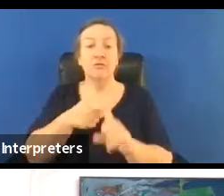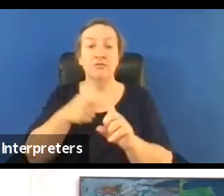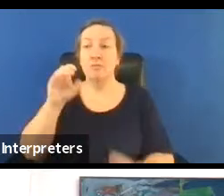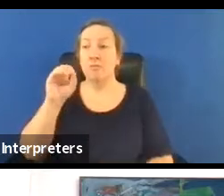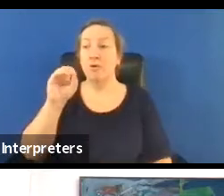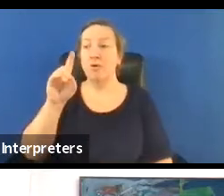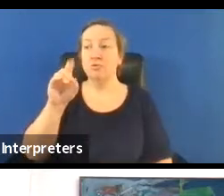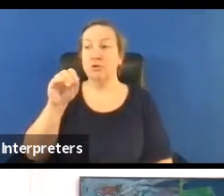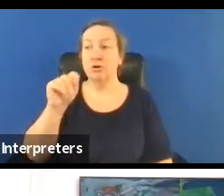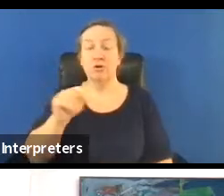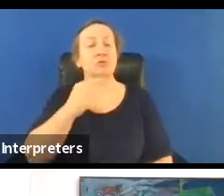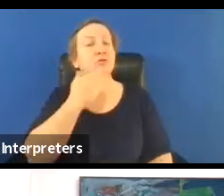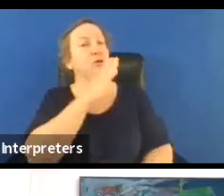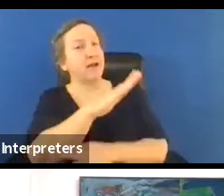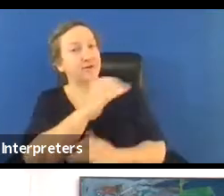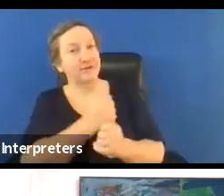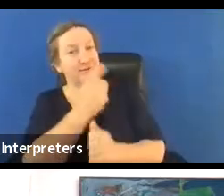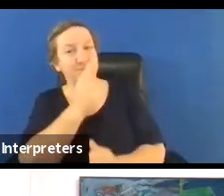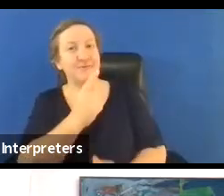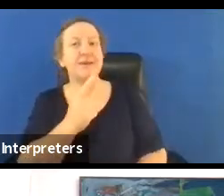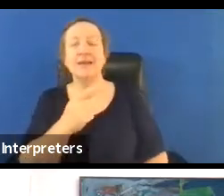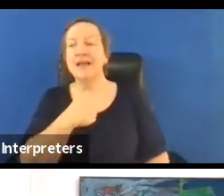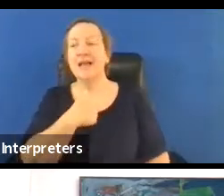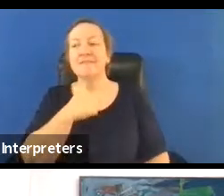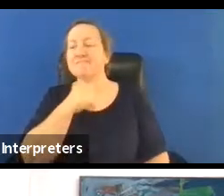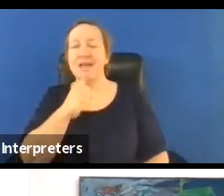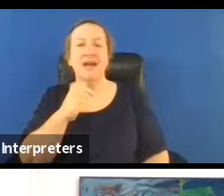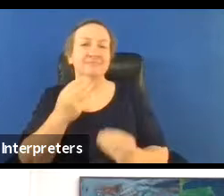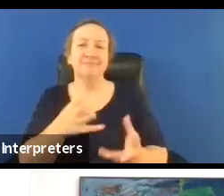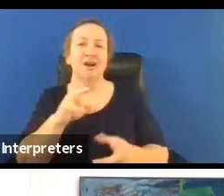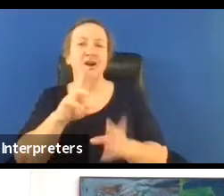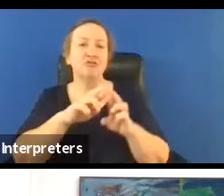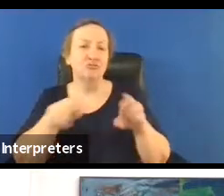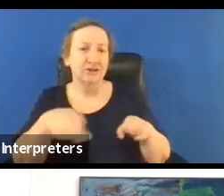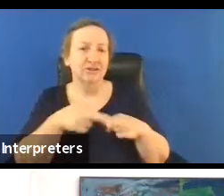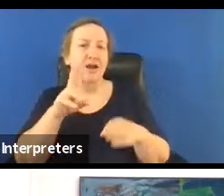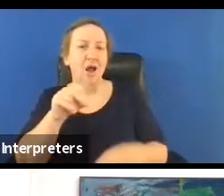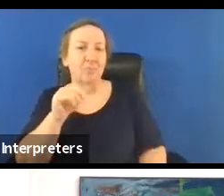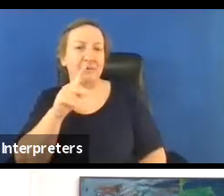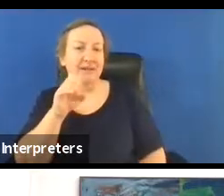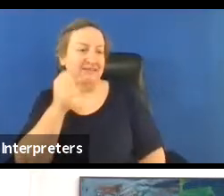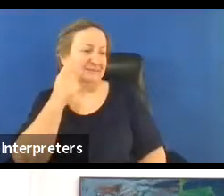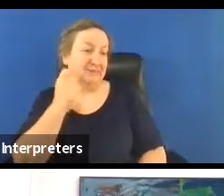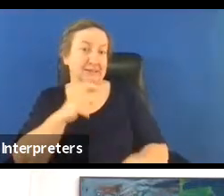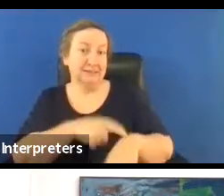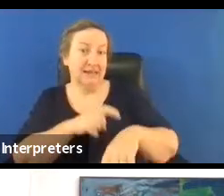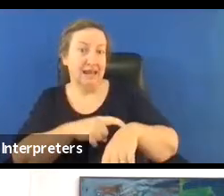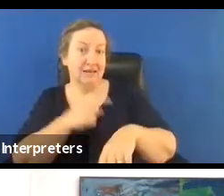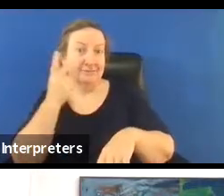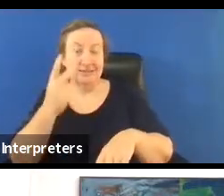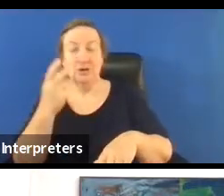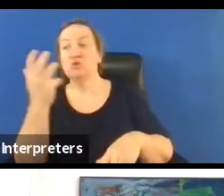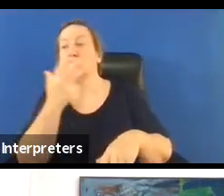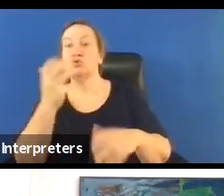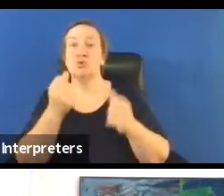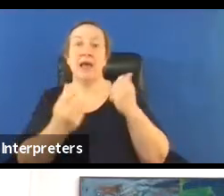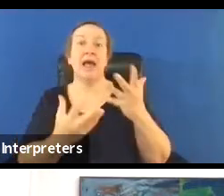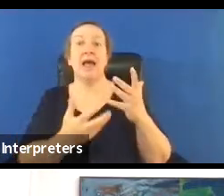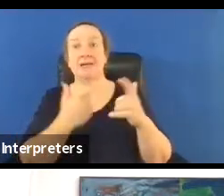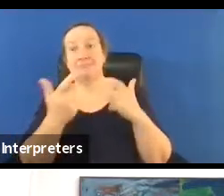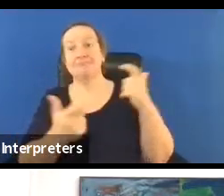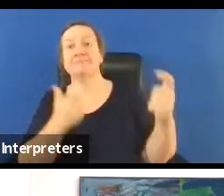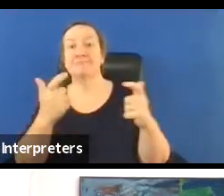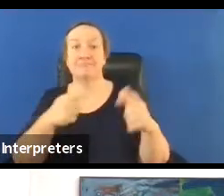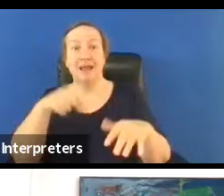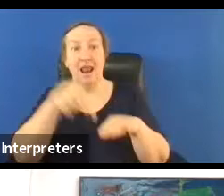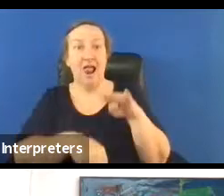Good afternoon, everybody. I will spare any regional updates just for the sake of time, looking at the weight and depth of the agenda, all in a